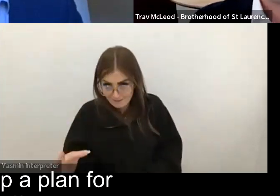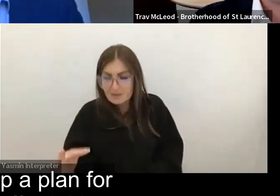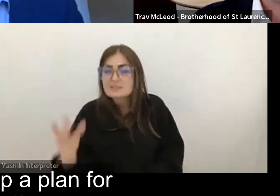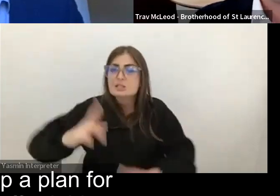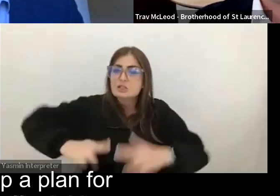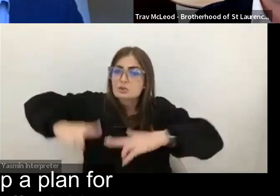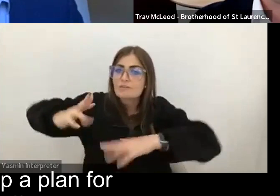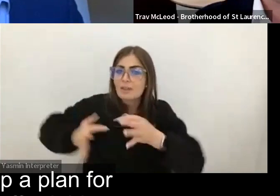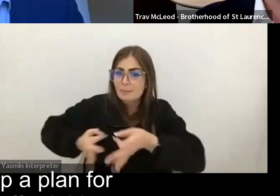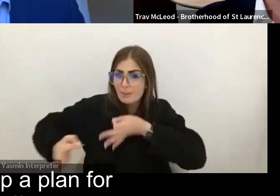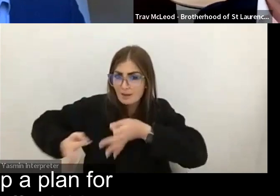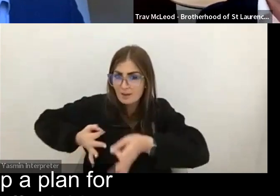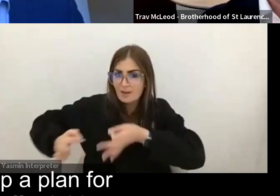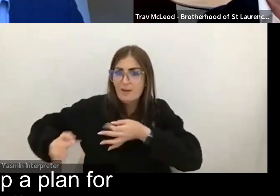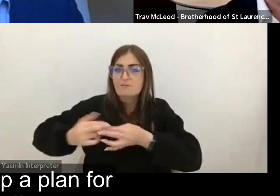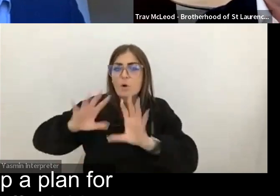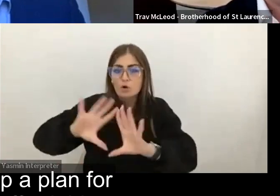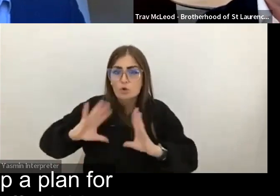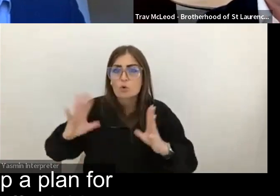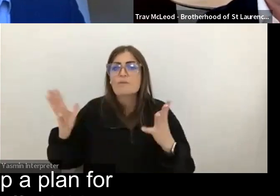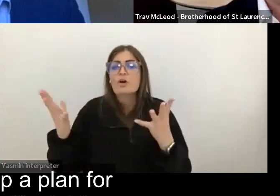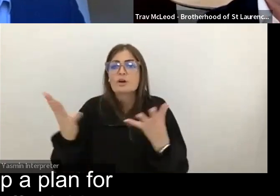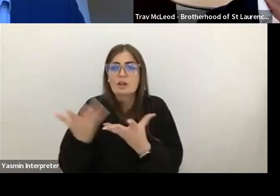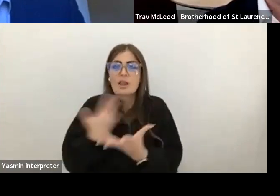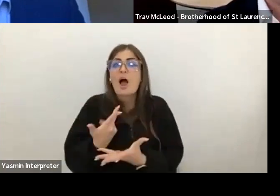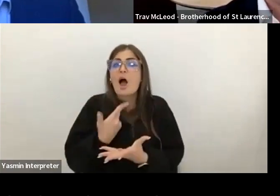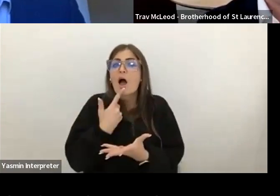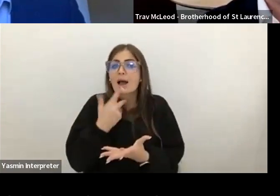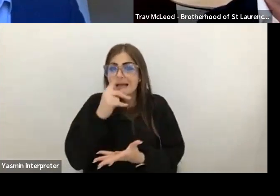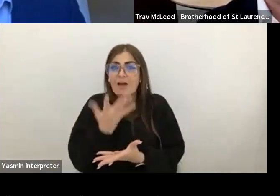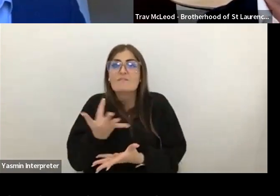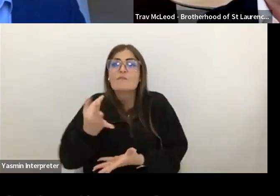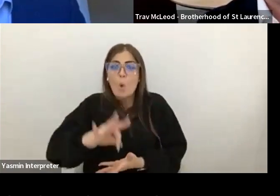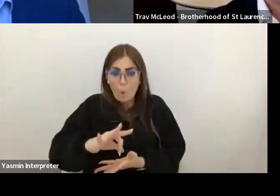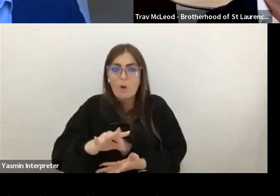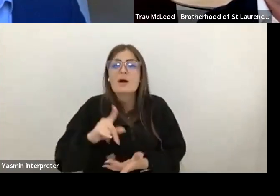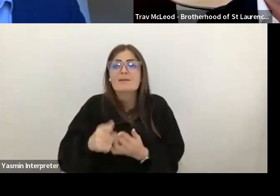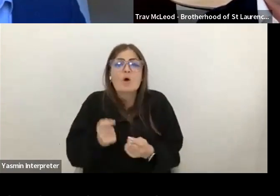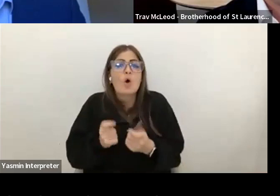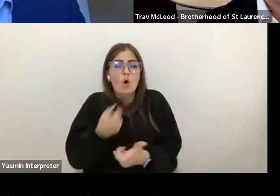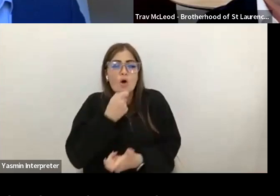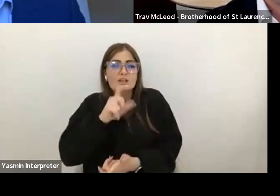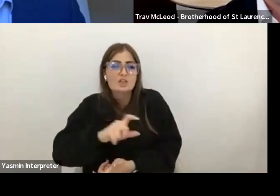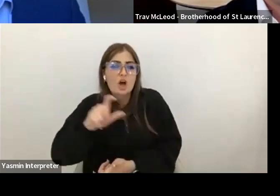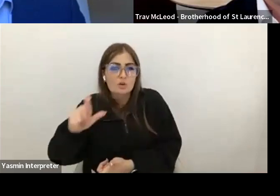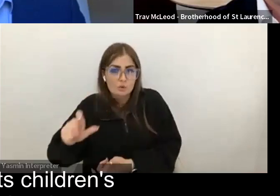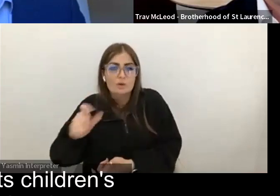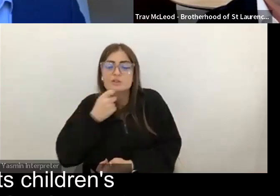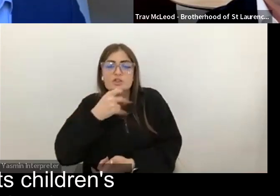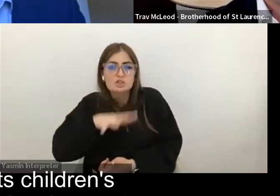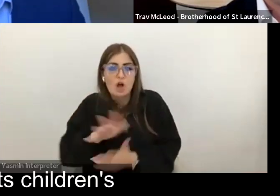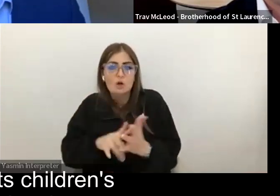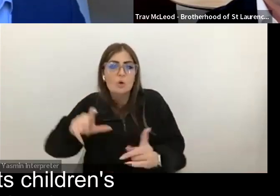develop a plan for universal, affordable, quality early childhood education and care